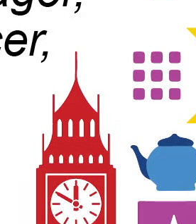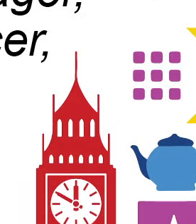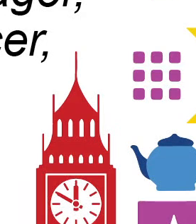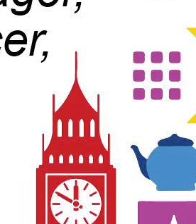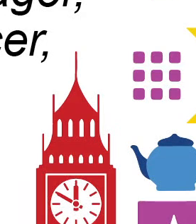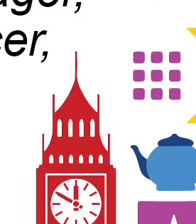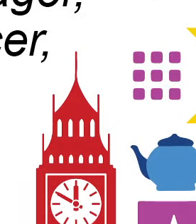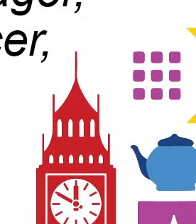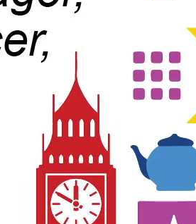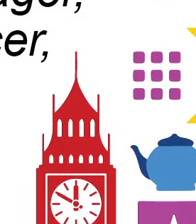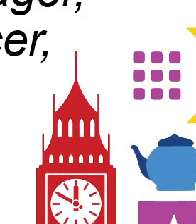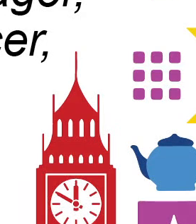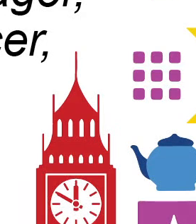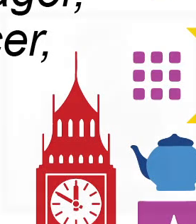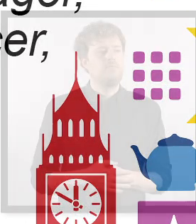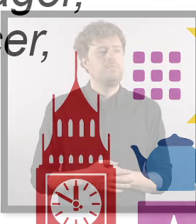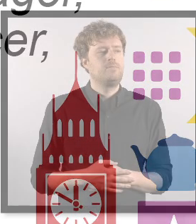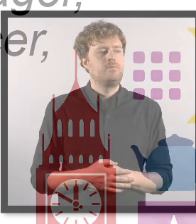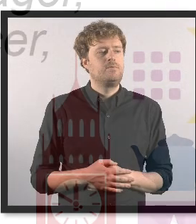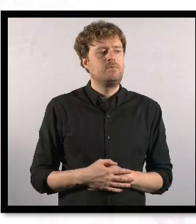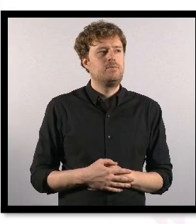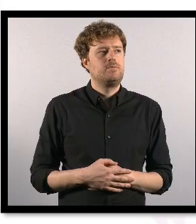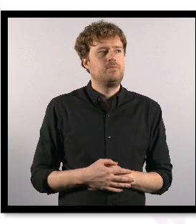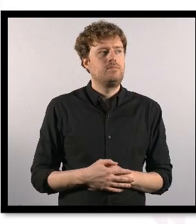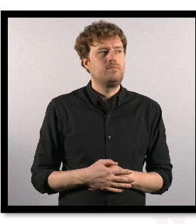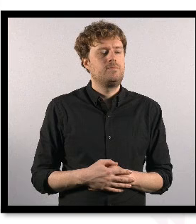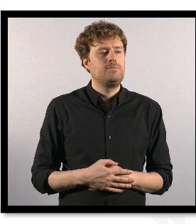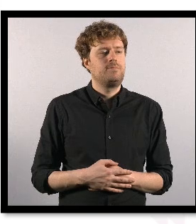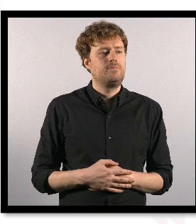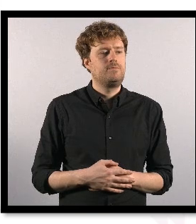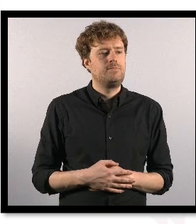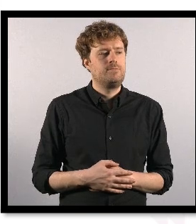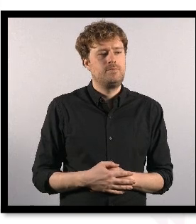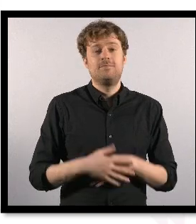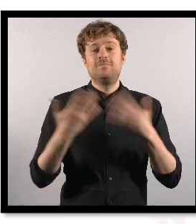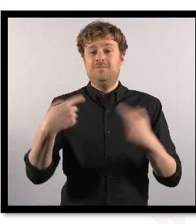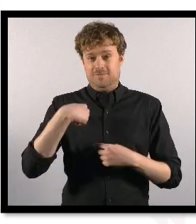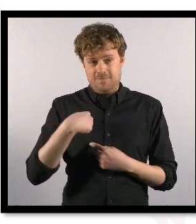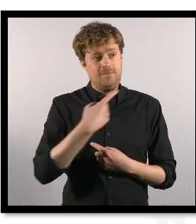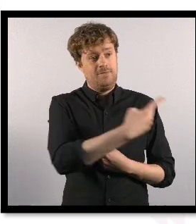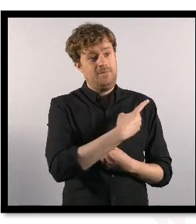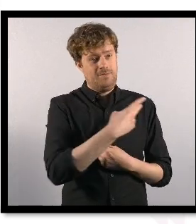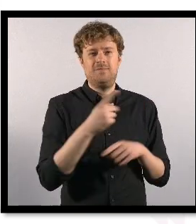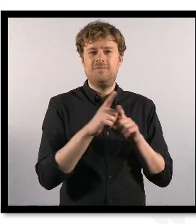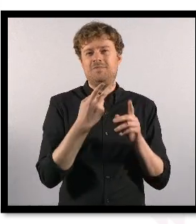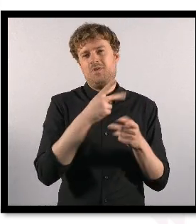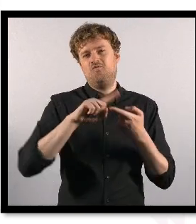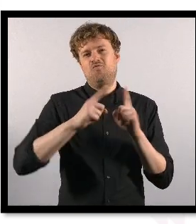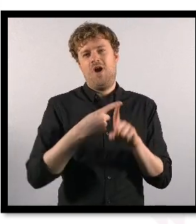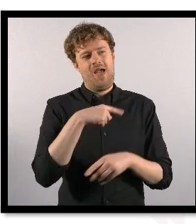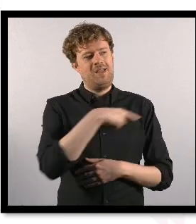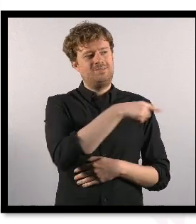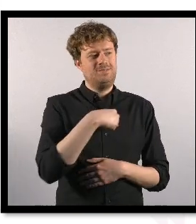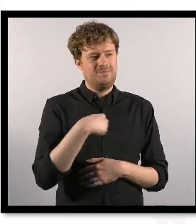Well, by way of introductions, I have two friends with me from the community. I have Liz Rice, the Chief Open Source Officer of Cisco at